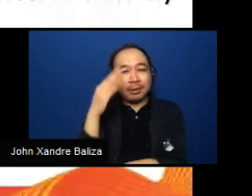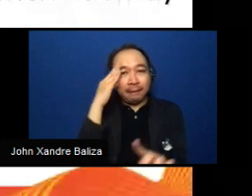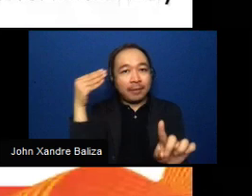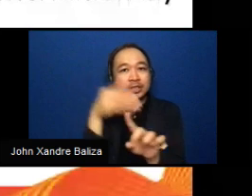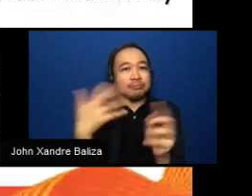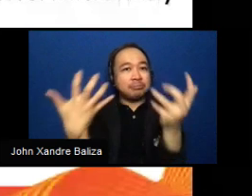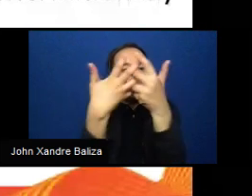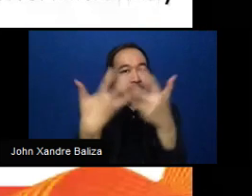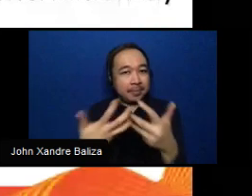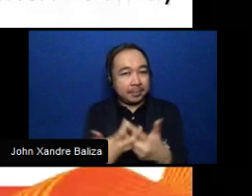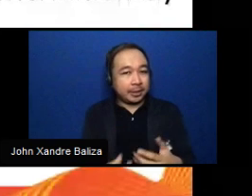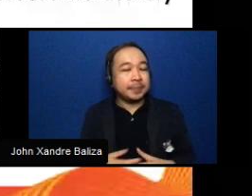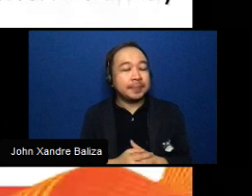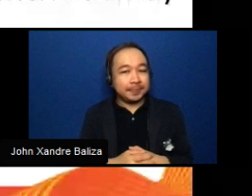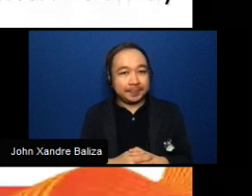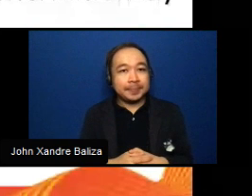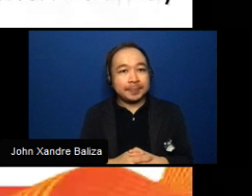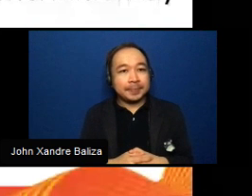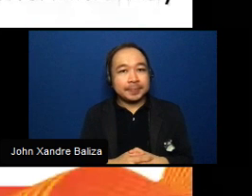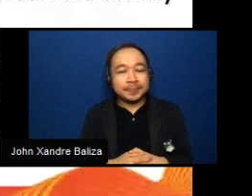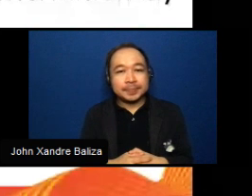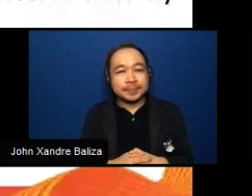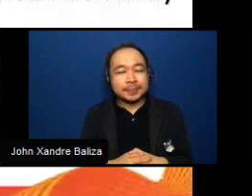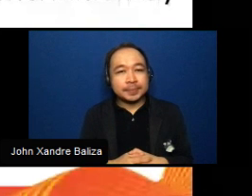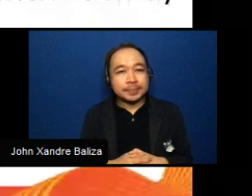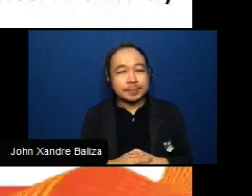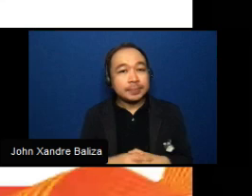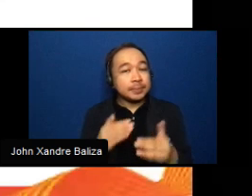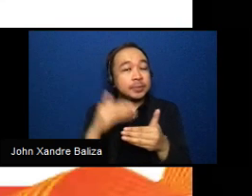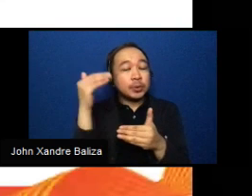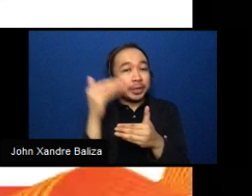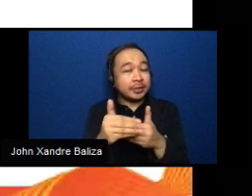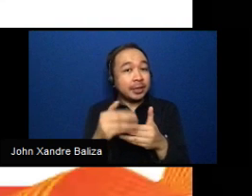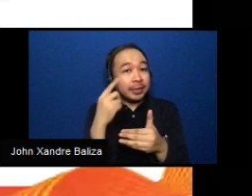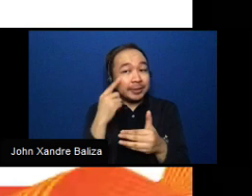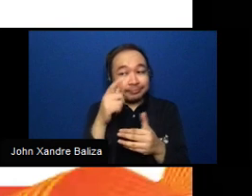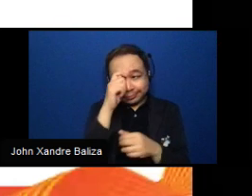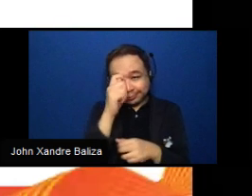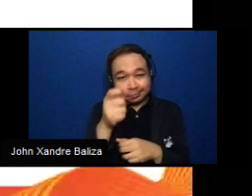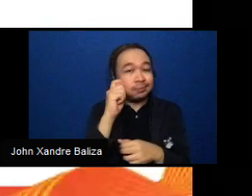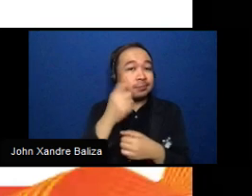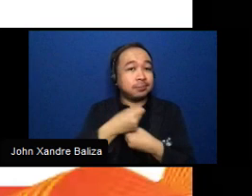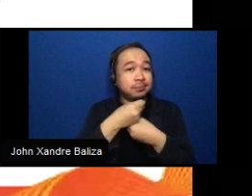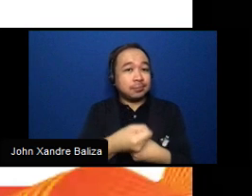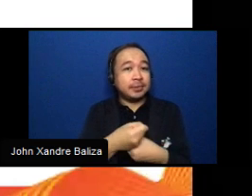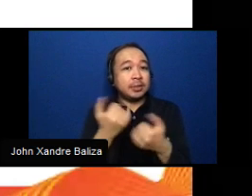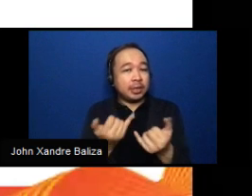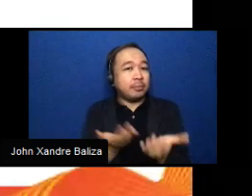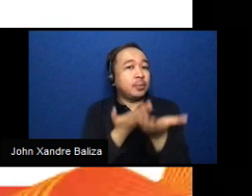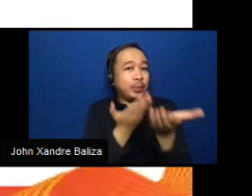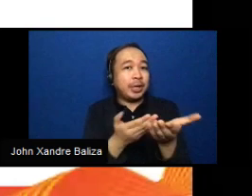So, next slide, please. Distinguished delegates, excellencies, we are pleased to present this indicator framework to